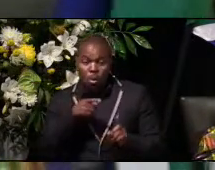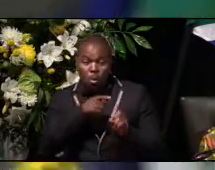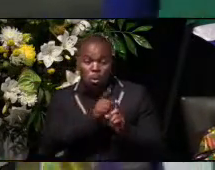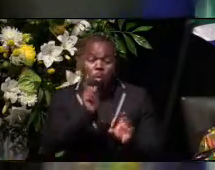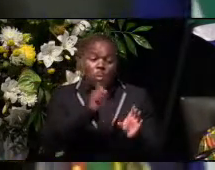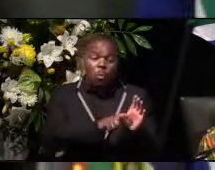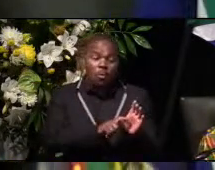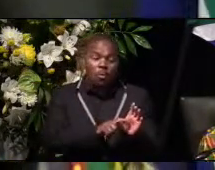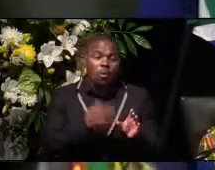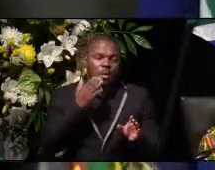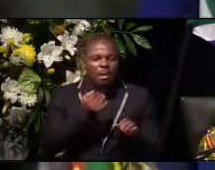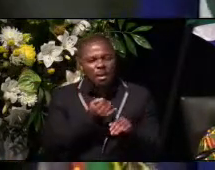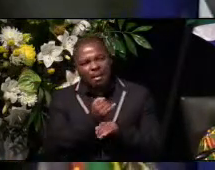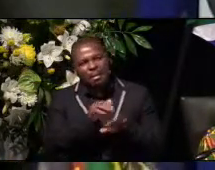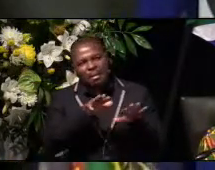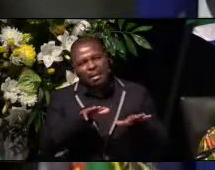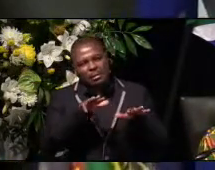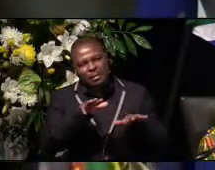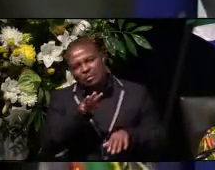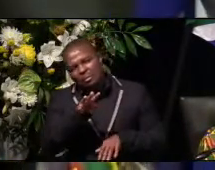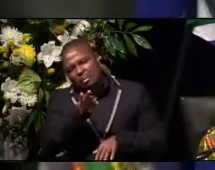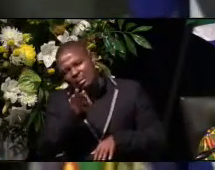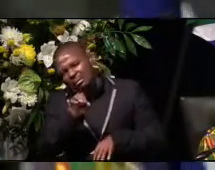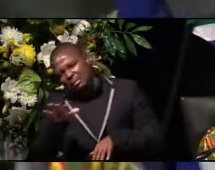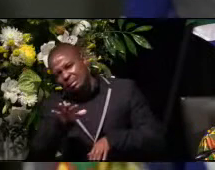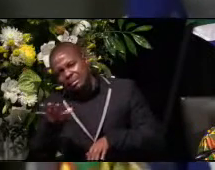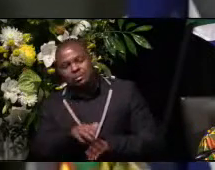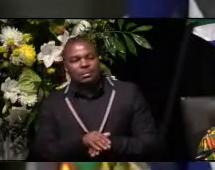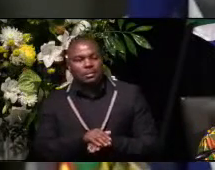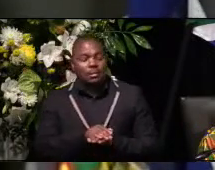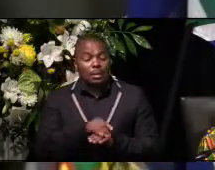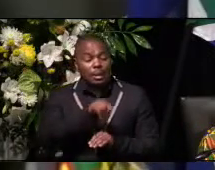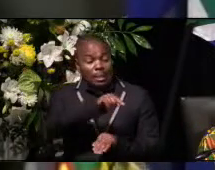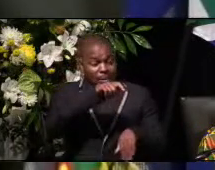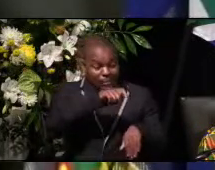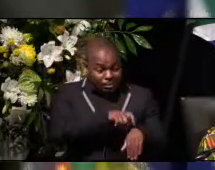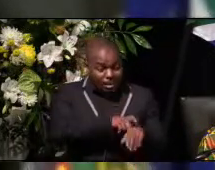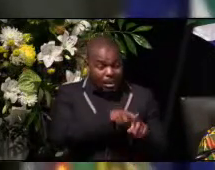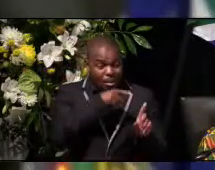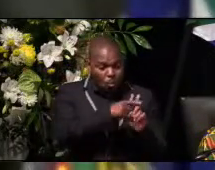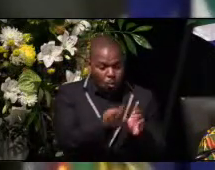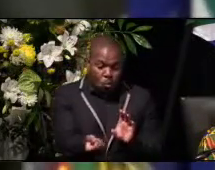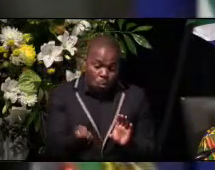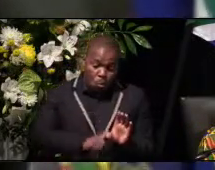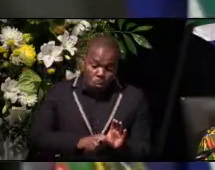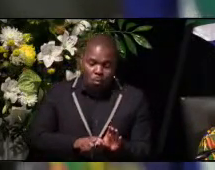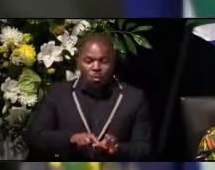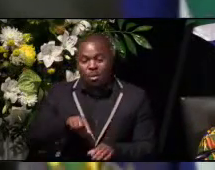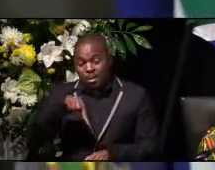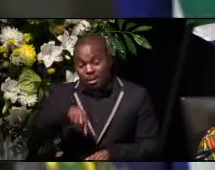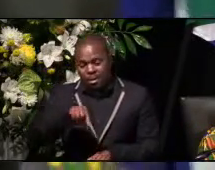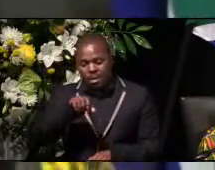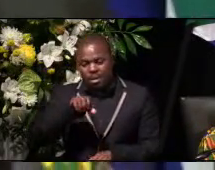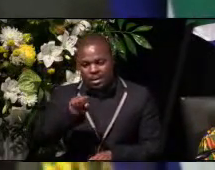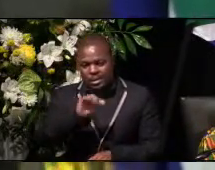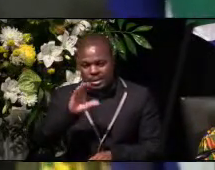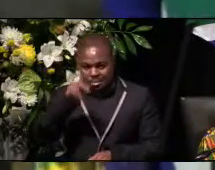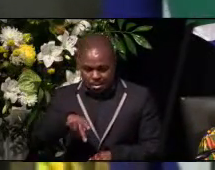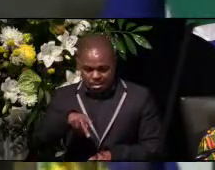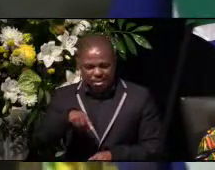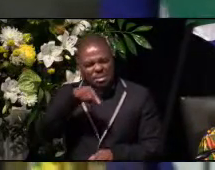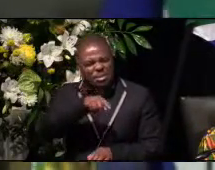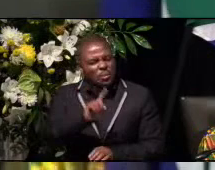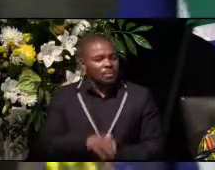1930s now what was the situation in the 1930s when he joined the Communist Party it was that